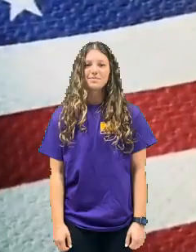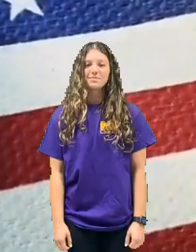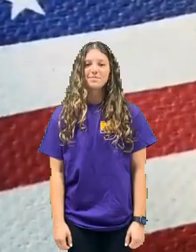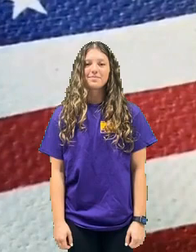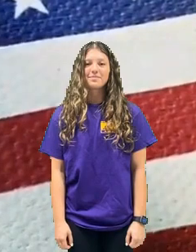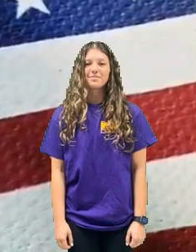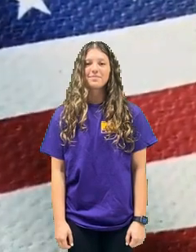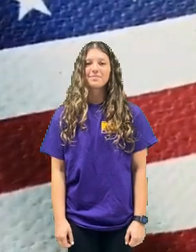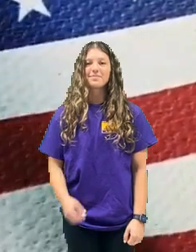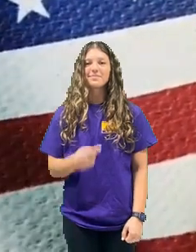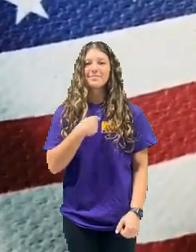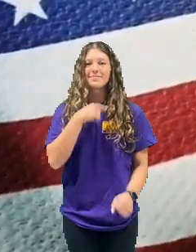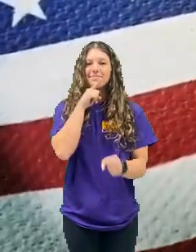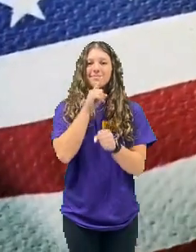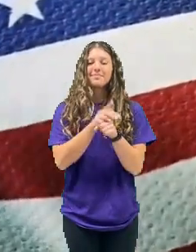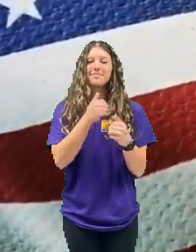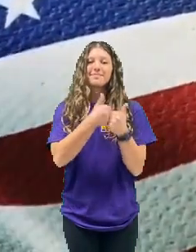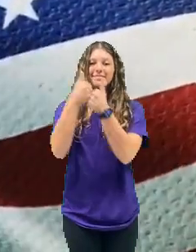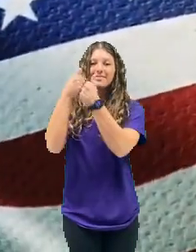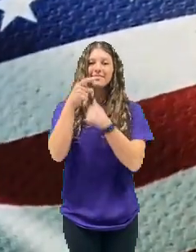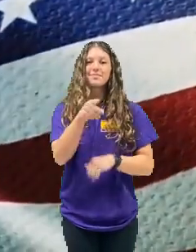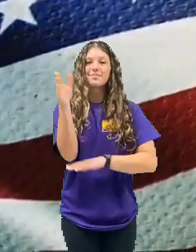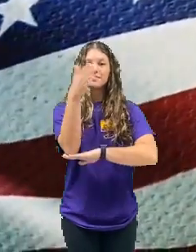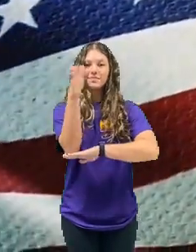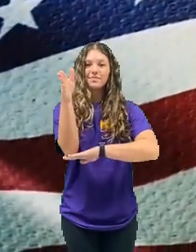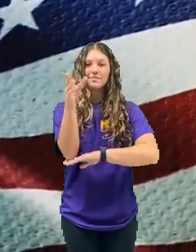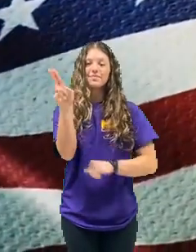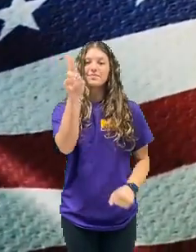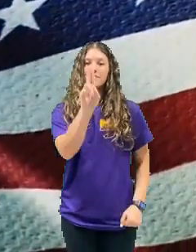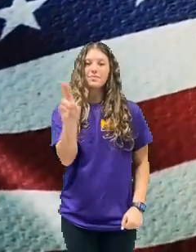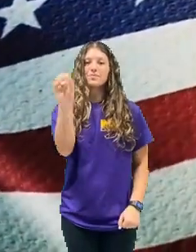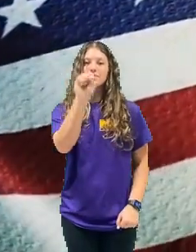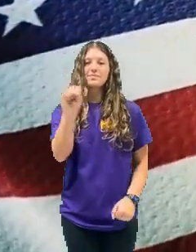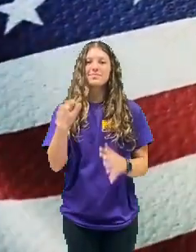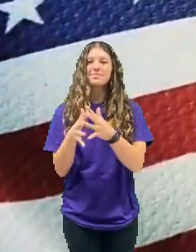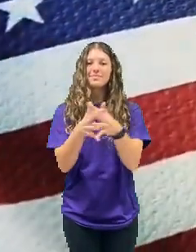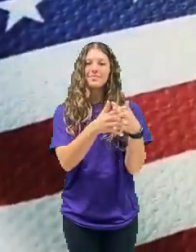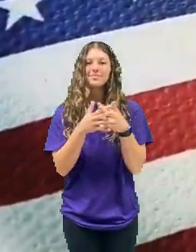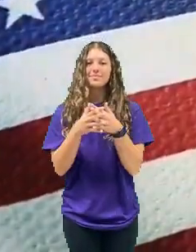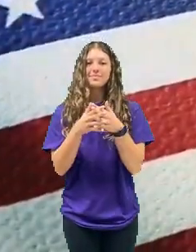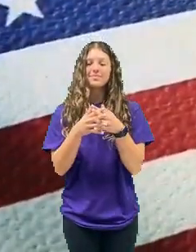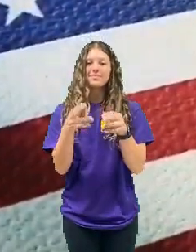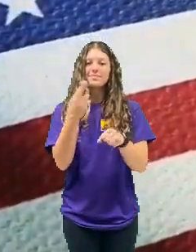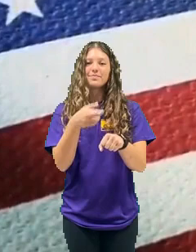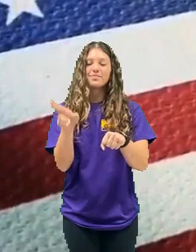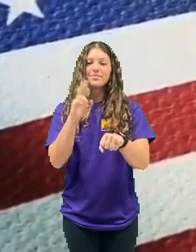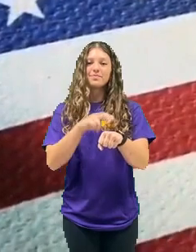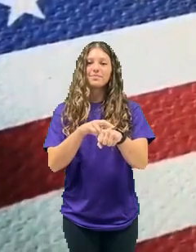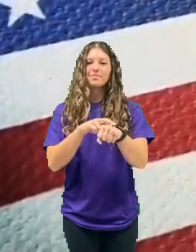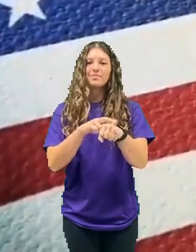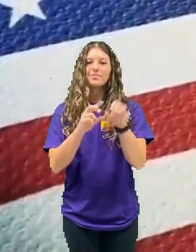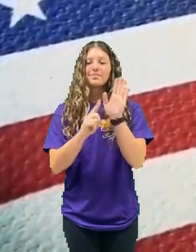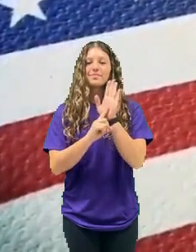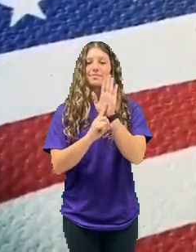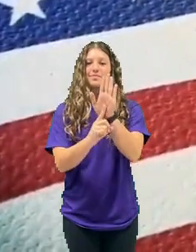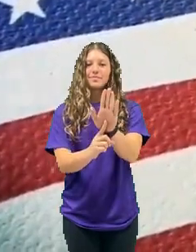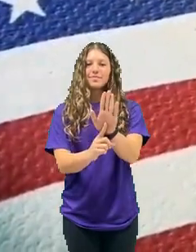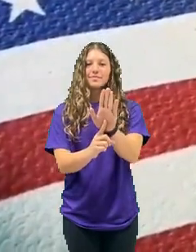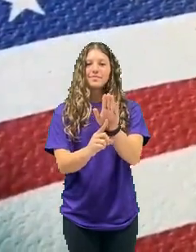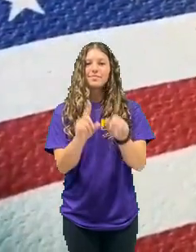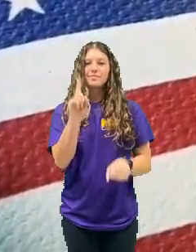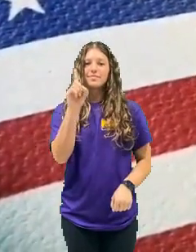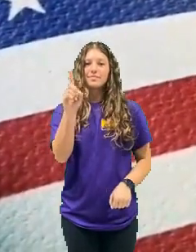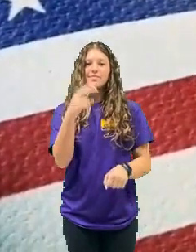Allegiance. I pledge allegiance to the flag of the United States of America, and to the republic for which it